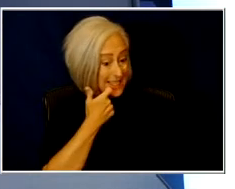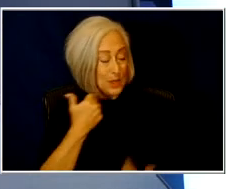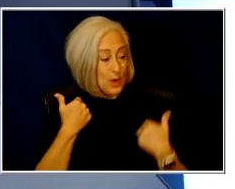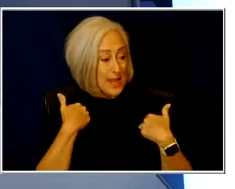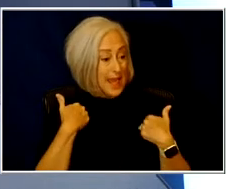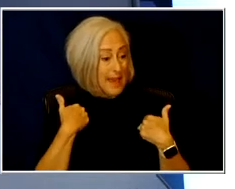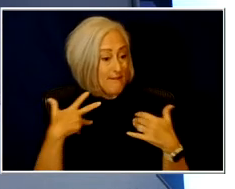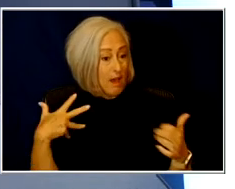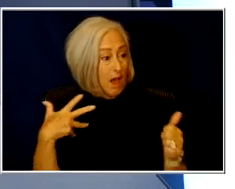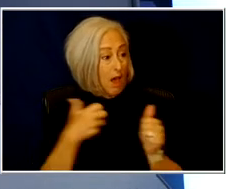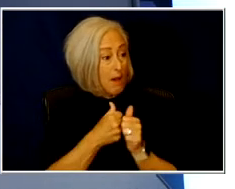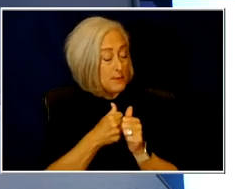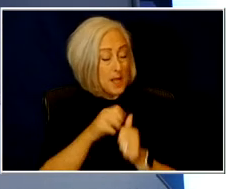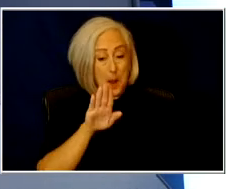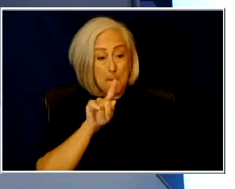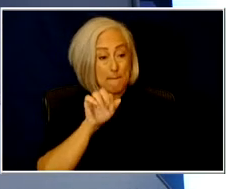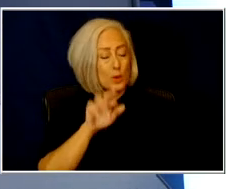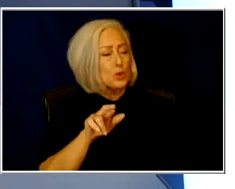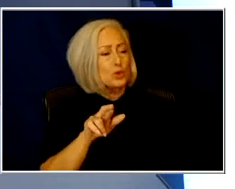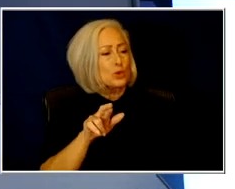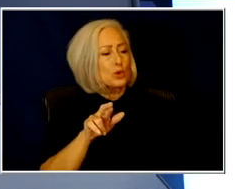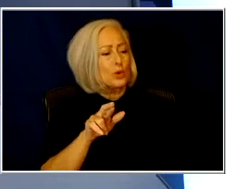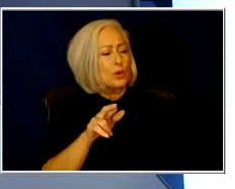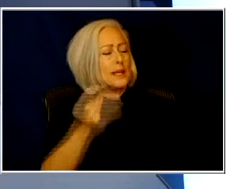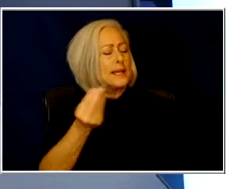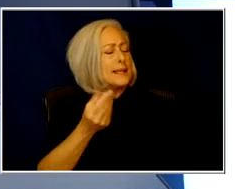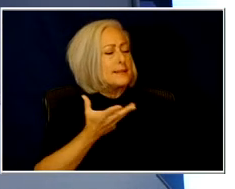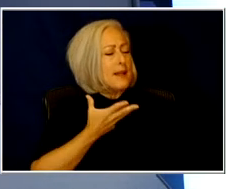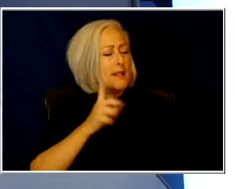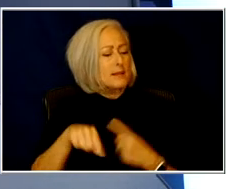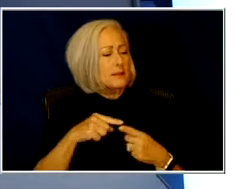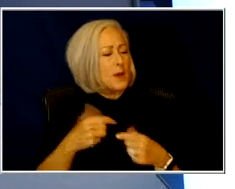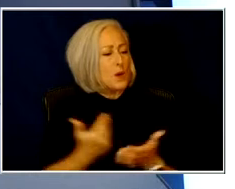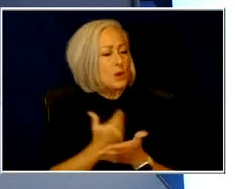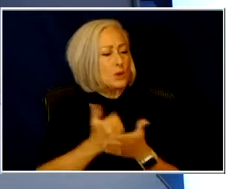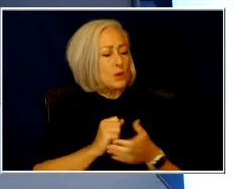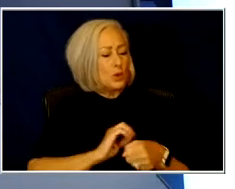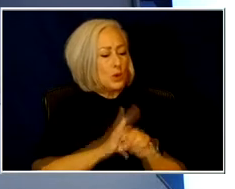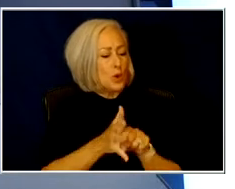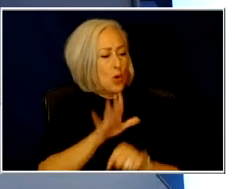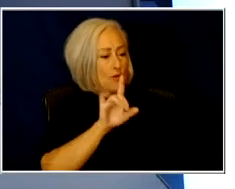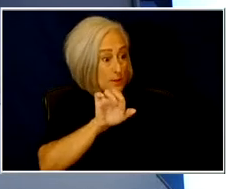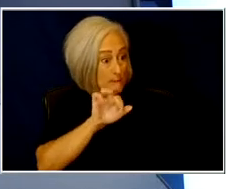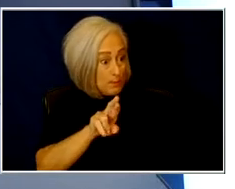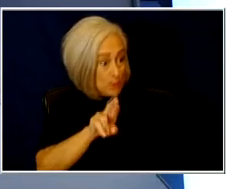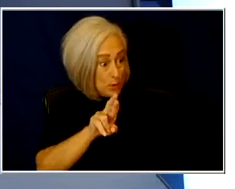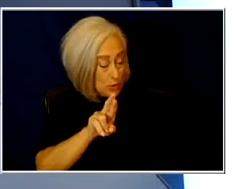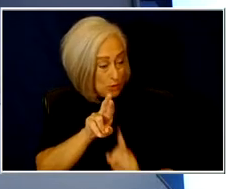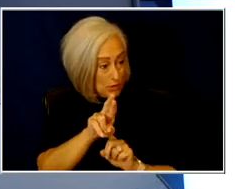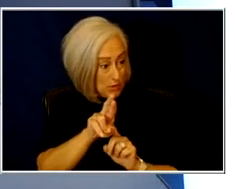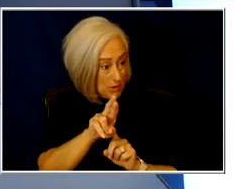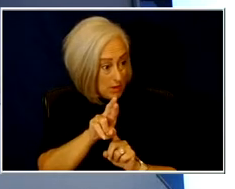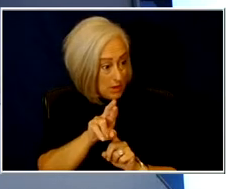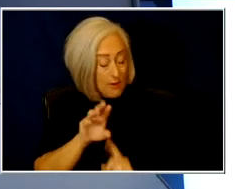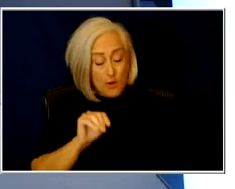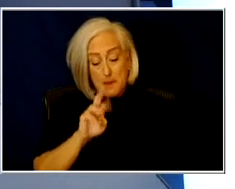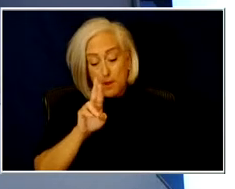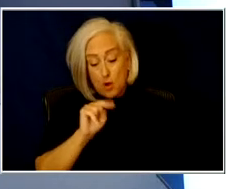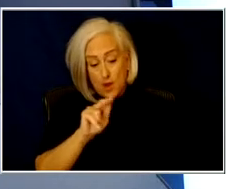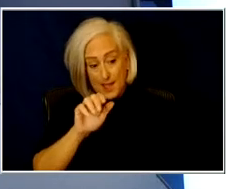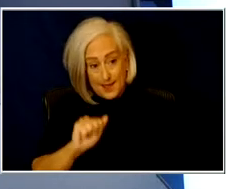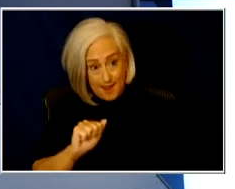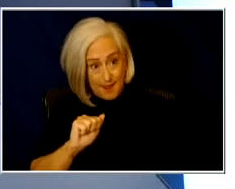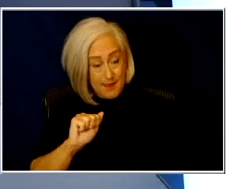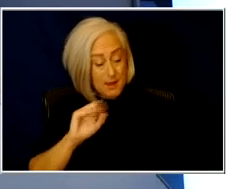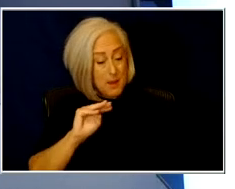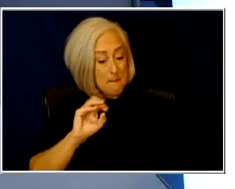uh and how are these new covid boosters again we're talking specifically about the MRNA boosters from Pfizer and moderna how are